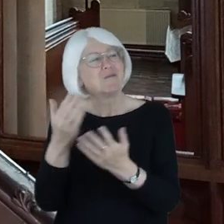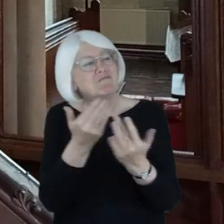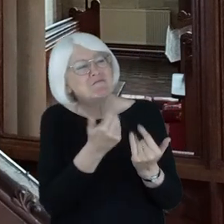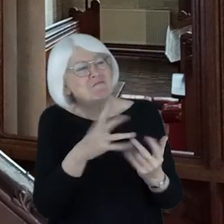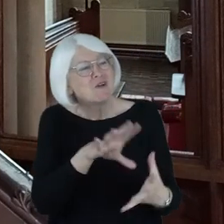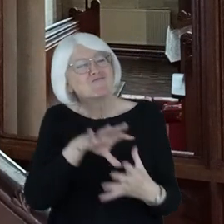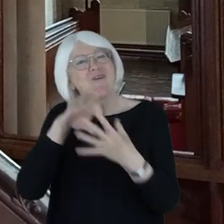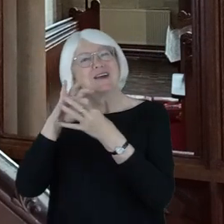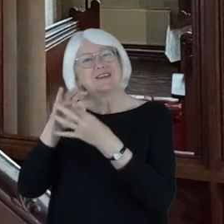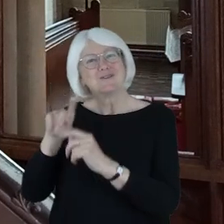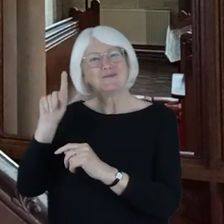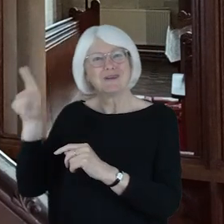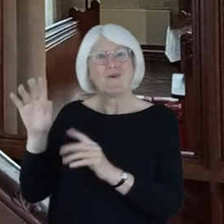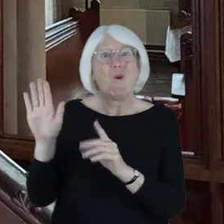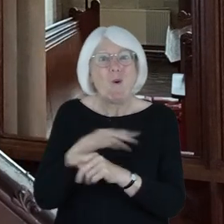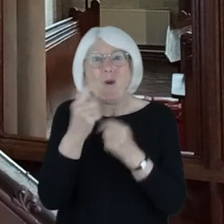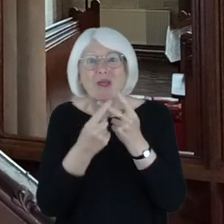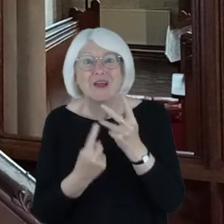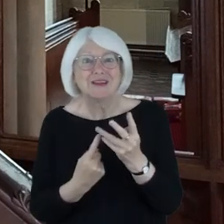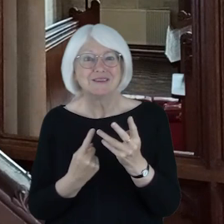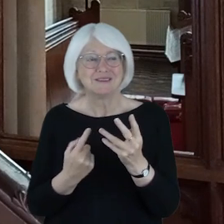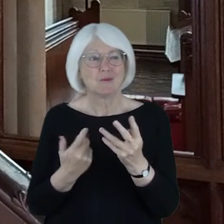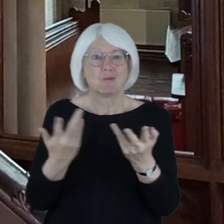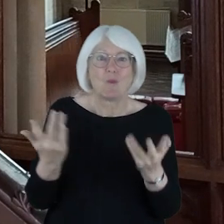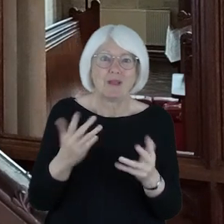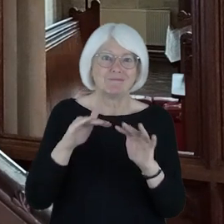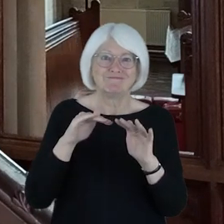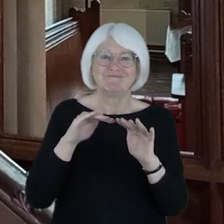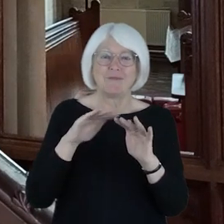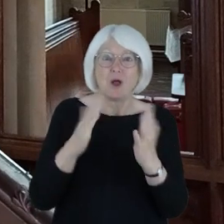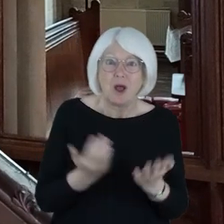in heaven, by making peace through the blood of his cross.